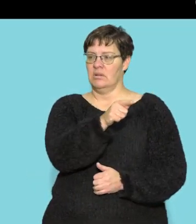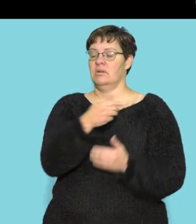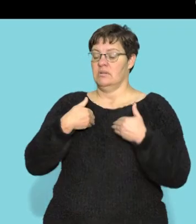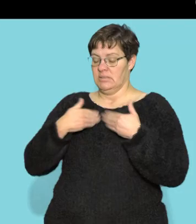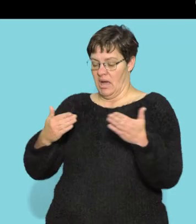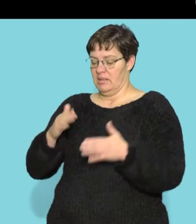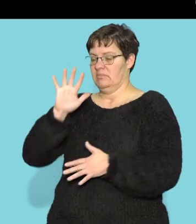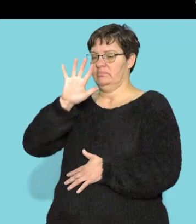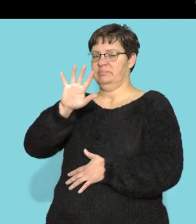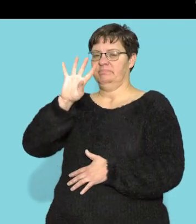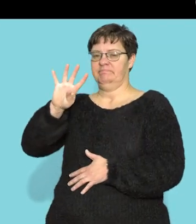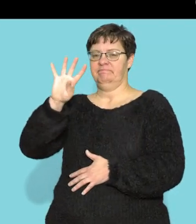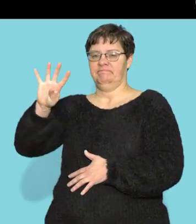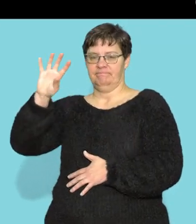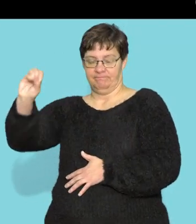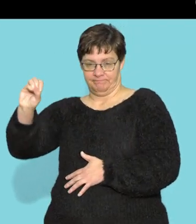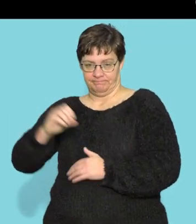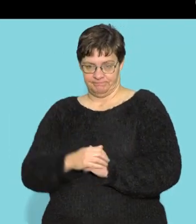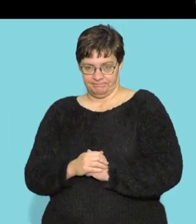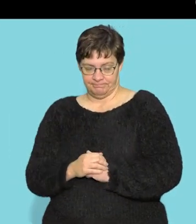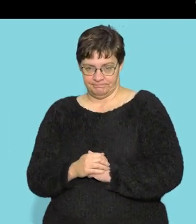obviously you started off with the